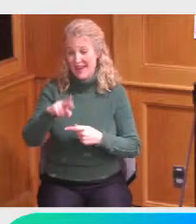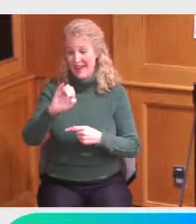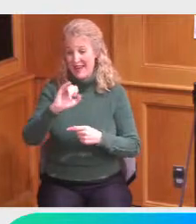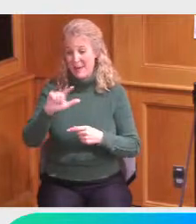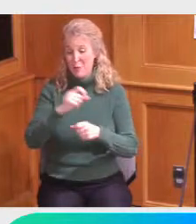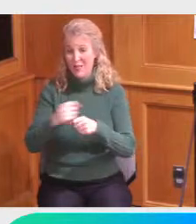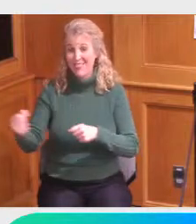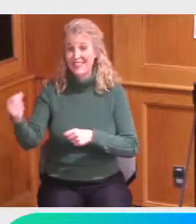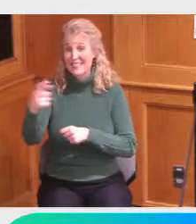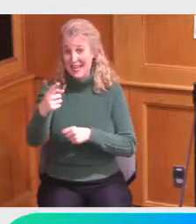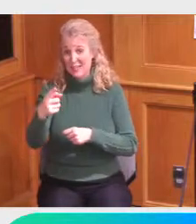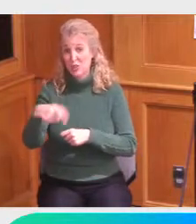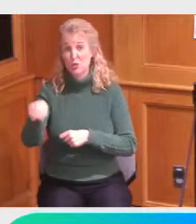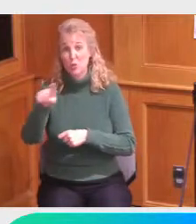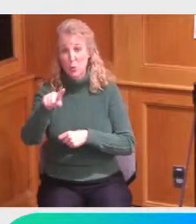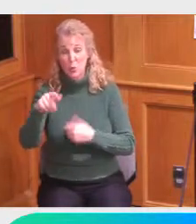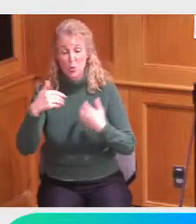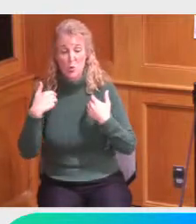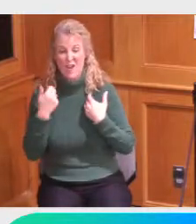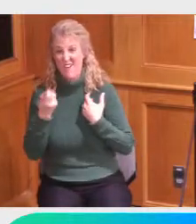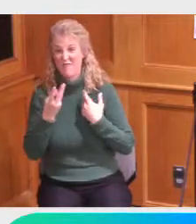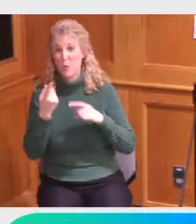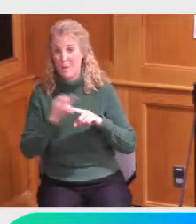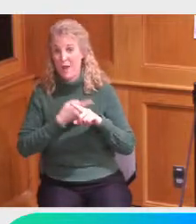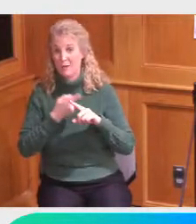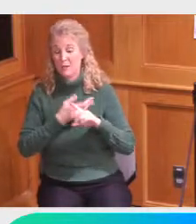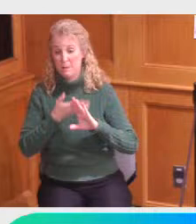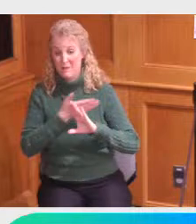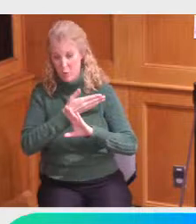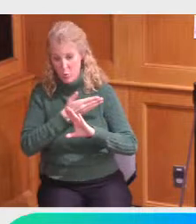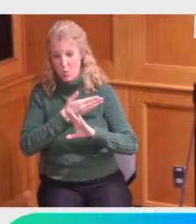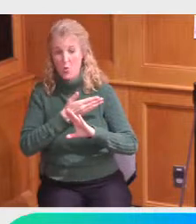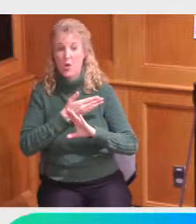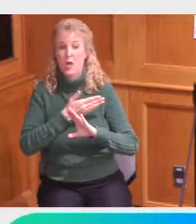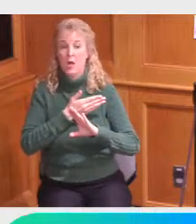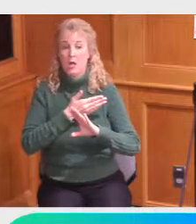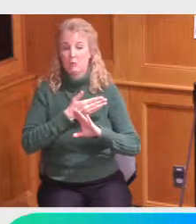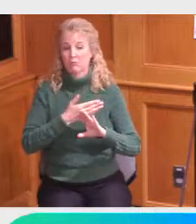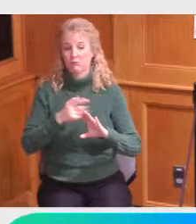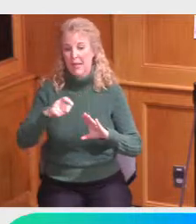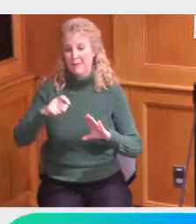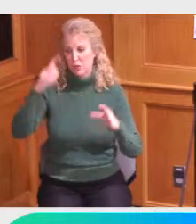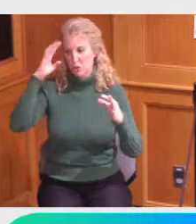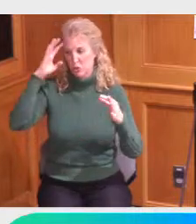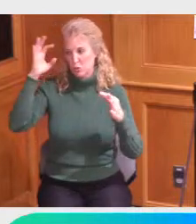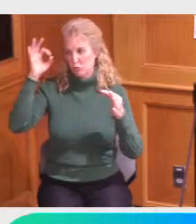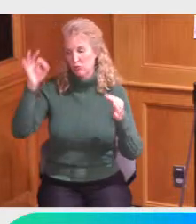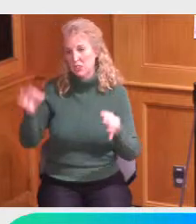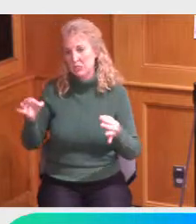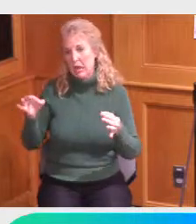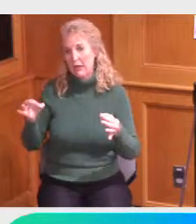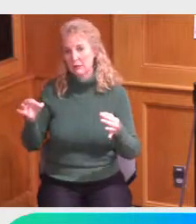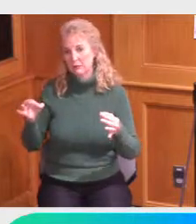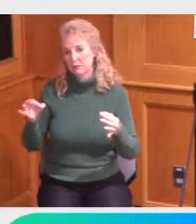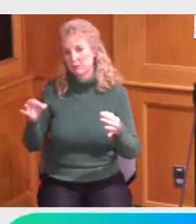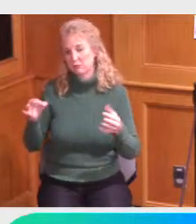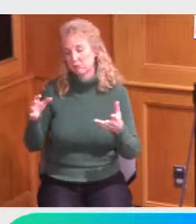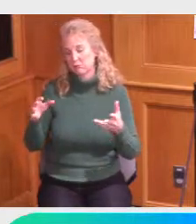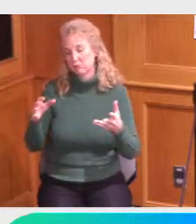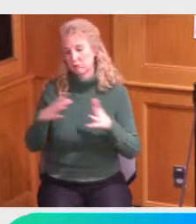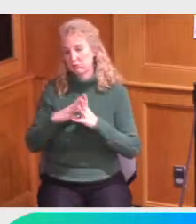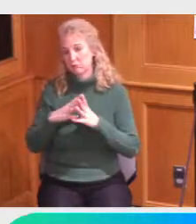the commissioners will have late spring and into summer to do their own analysis and detail on the report and the findings within